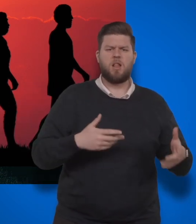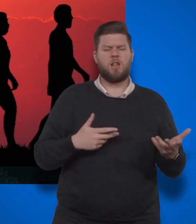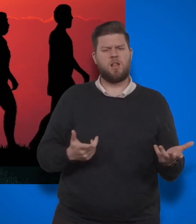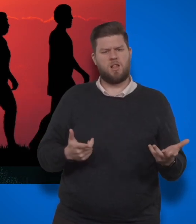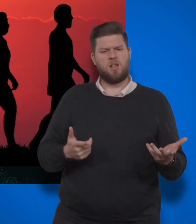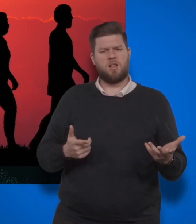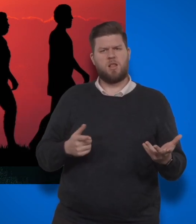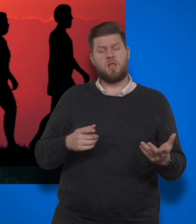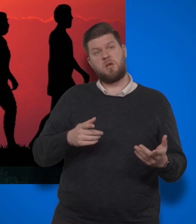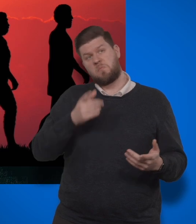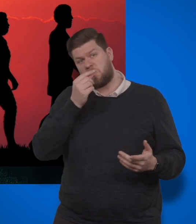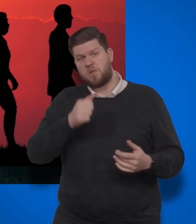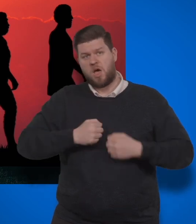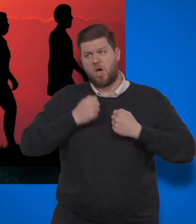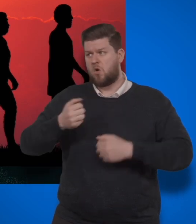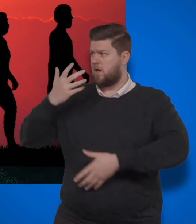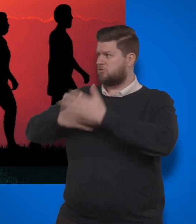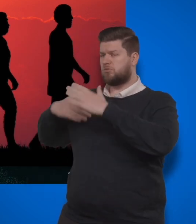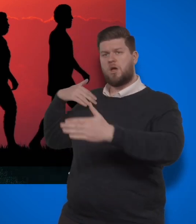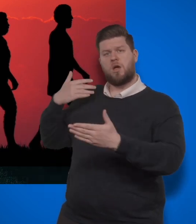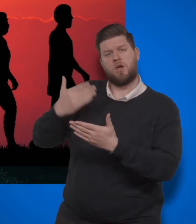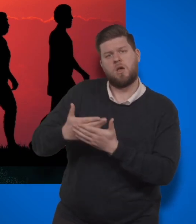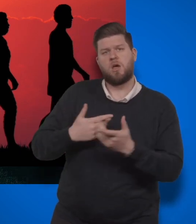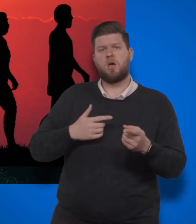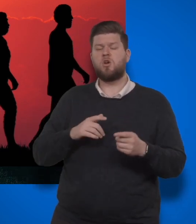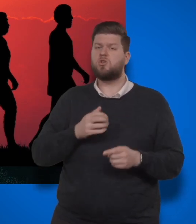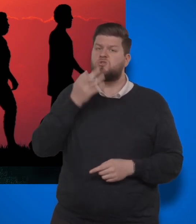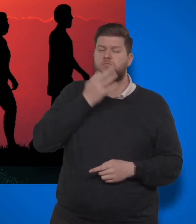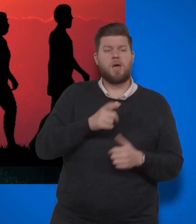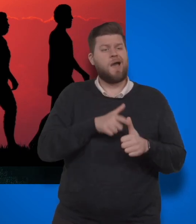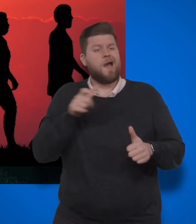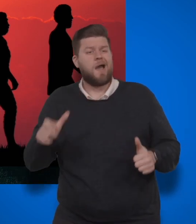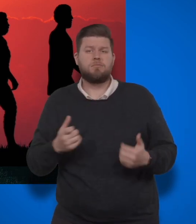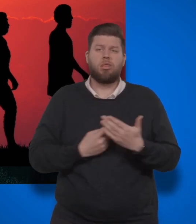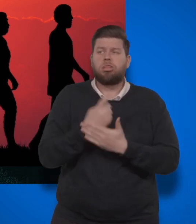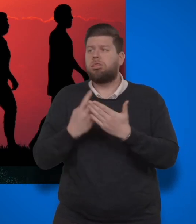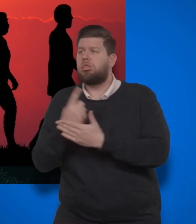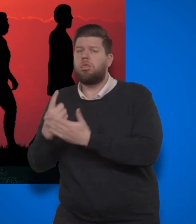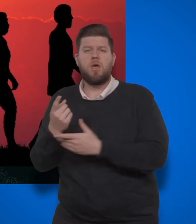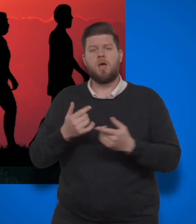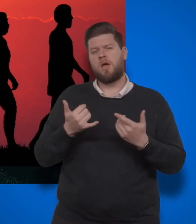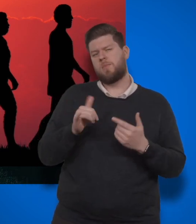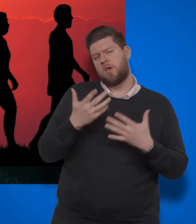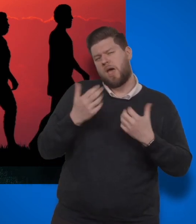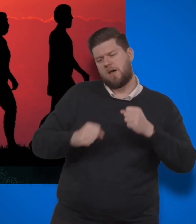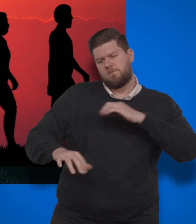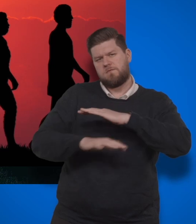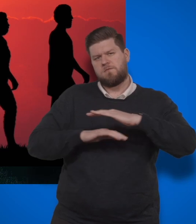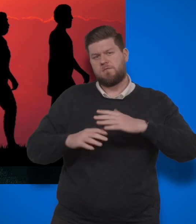not just a meaningless set of coincidences. Maybe there is an underlying grand narrative. Maybe it's all about